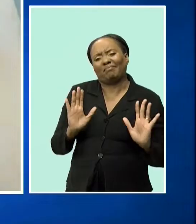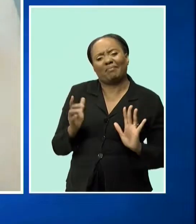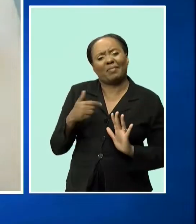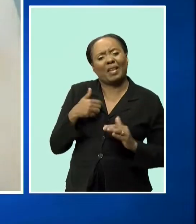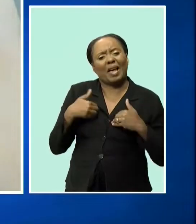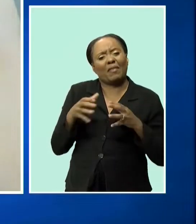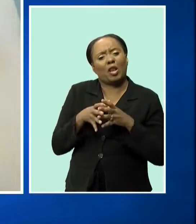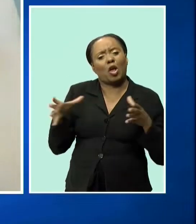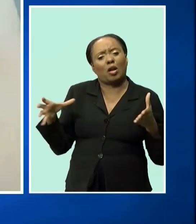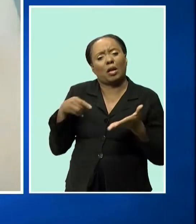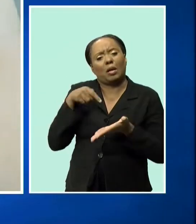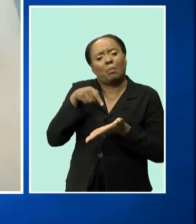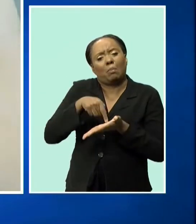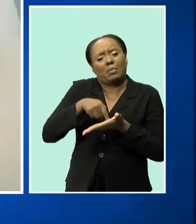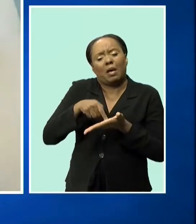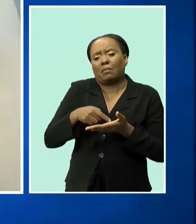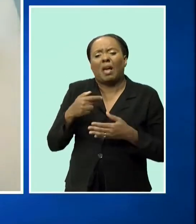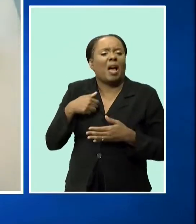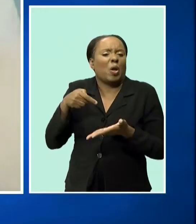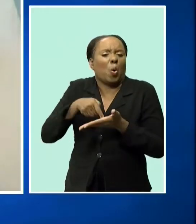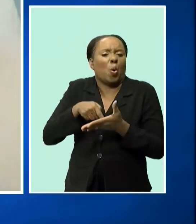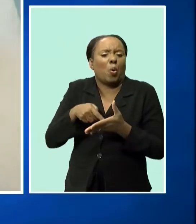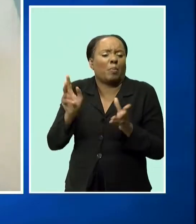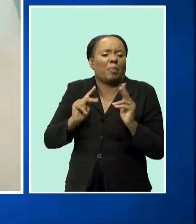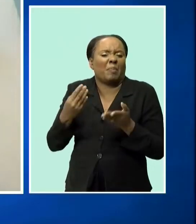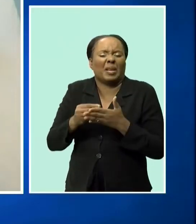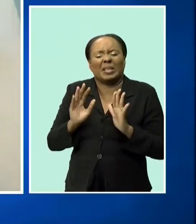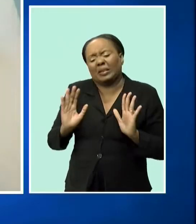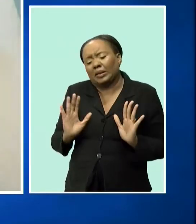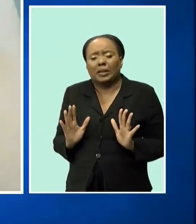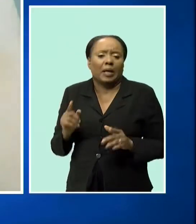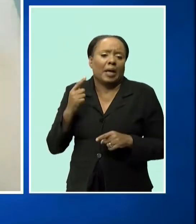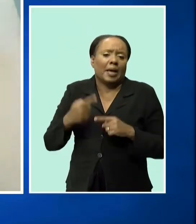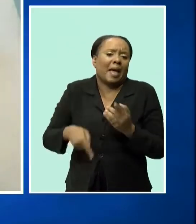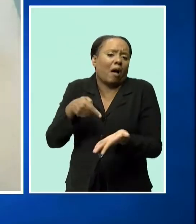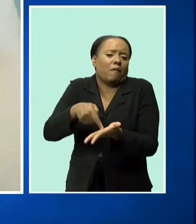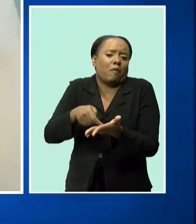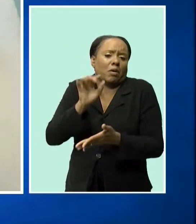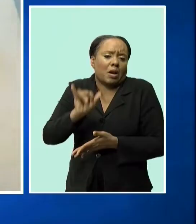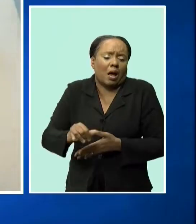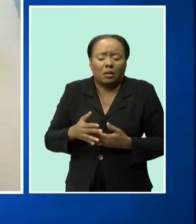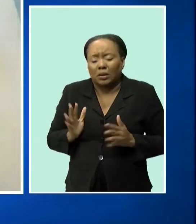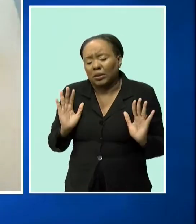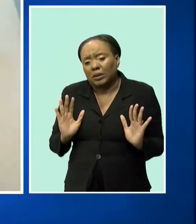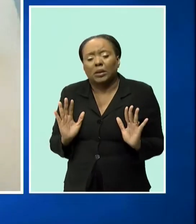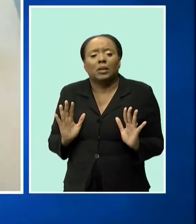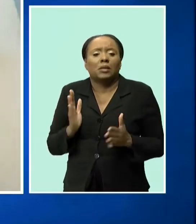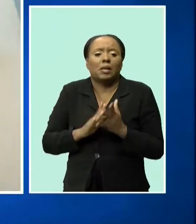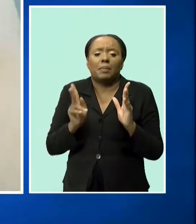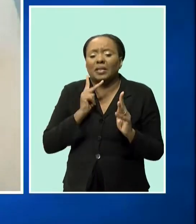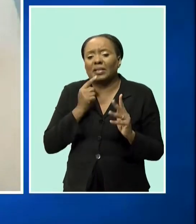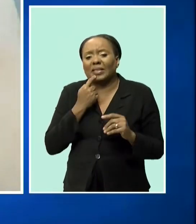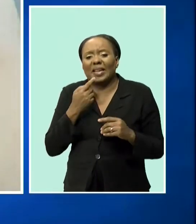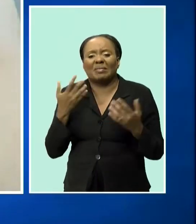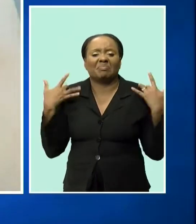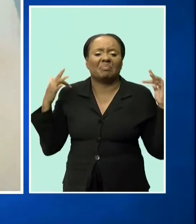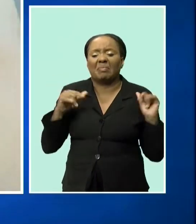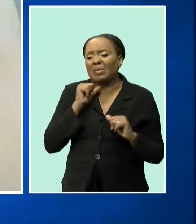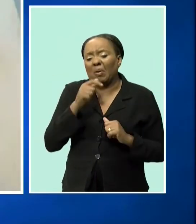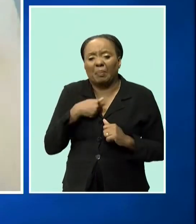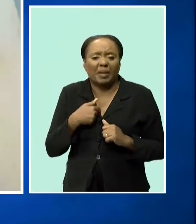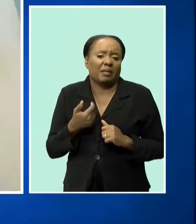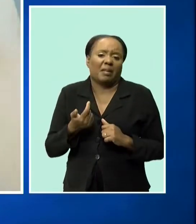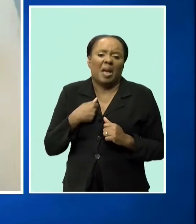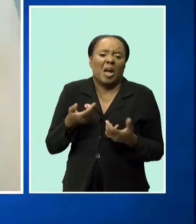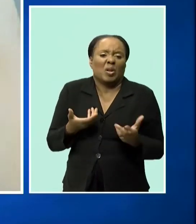start something like that now. And they have other ways of pre-disqualifying themselves simply because they don't